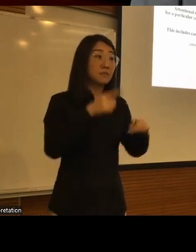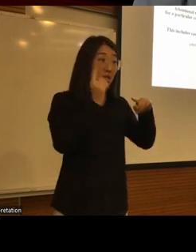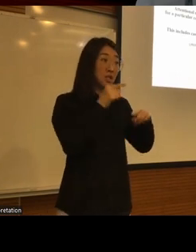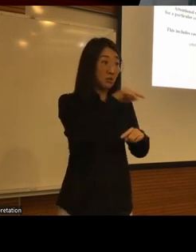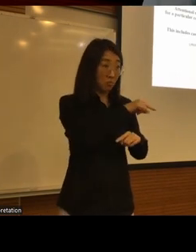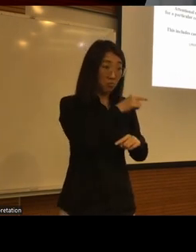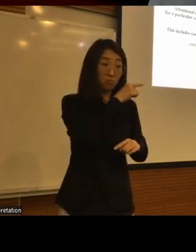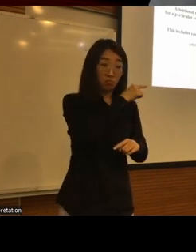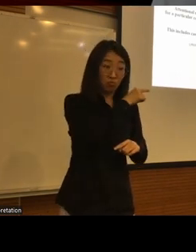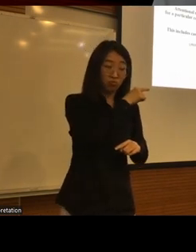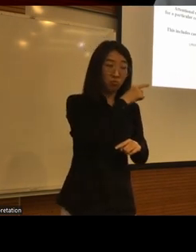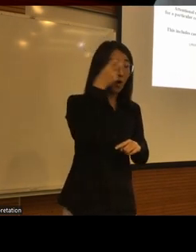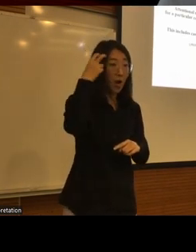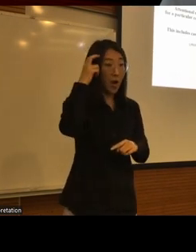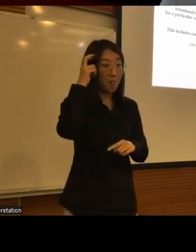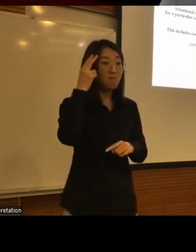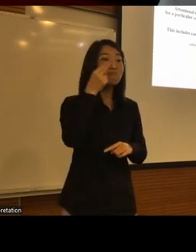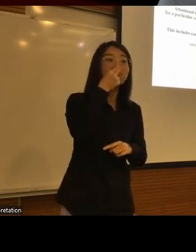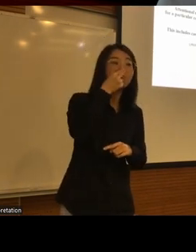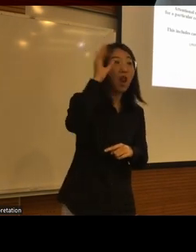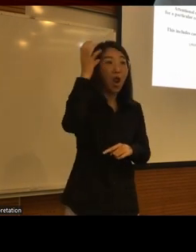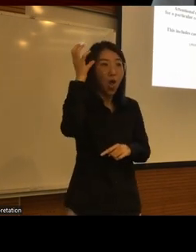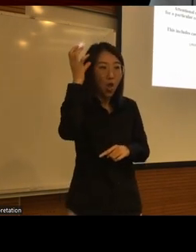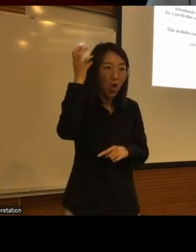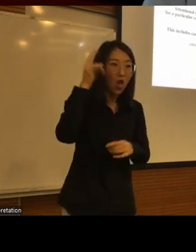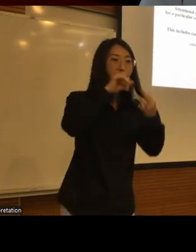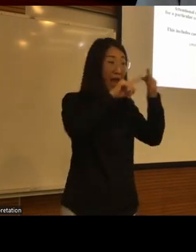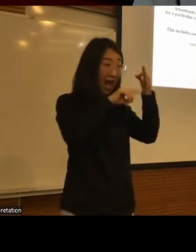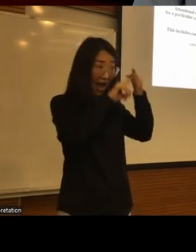hypothesis, that I call the tightrope hypothesis,